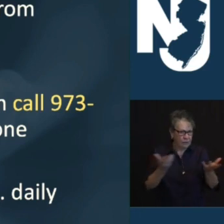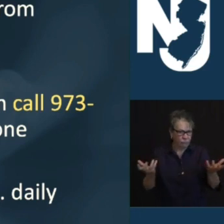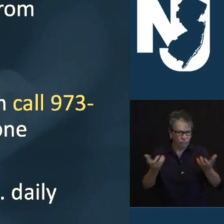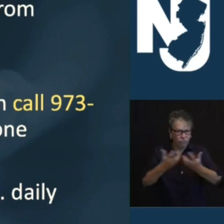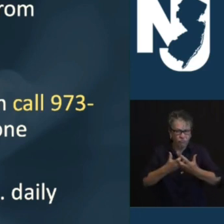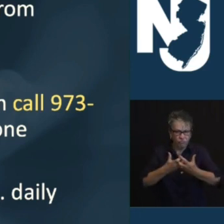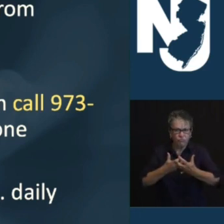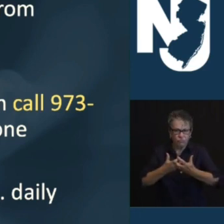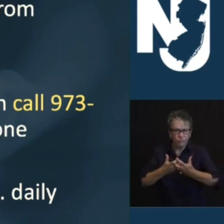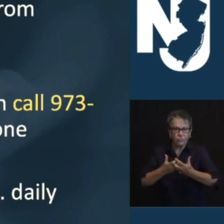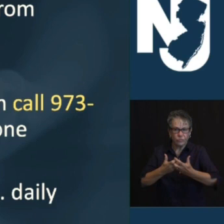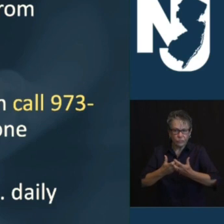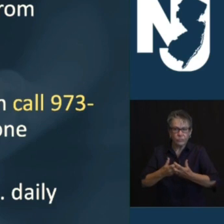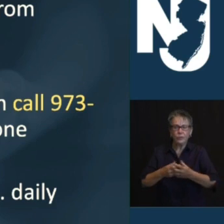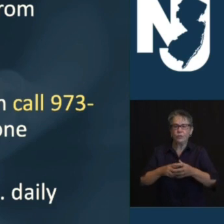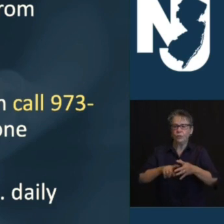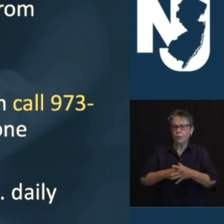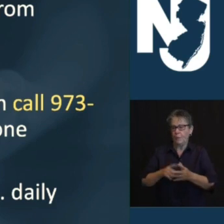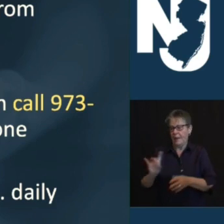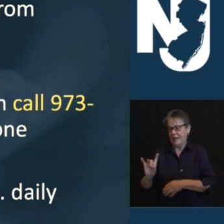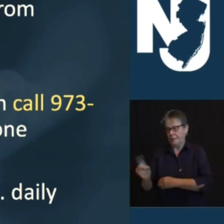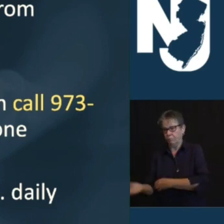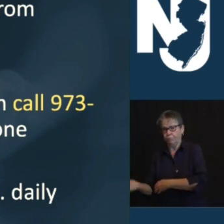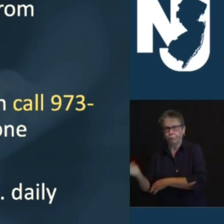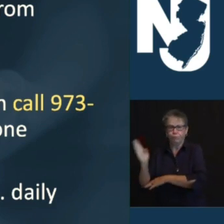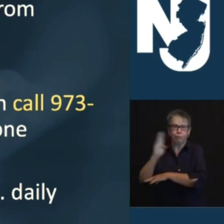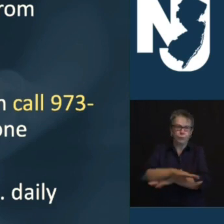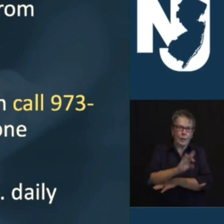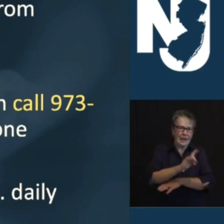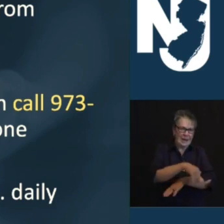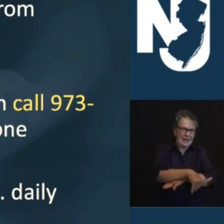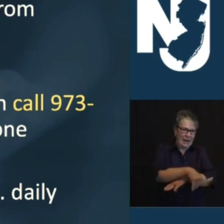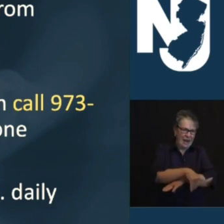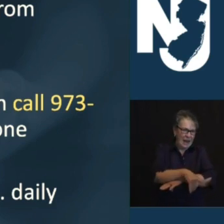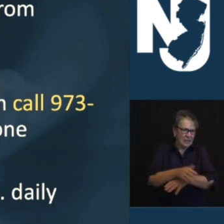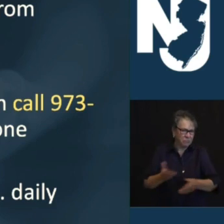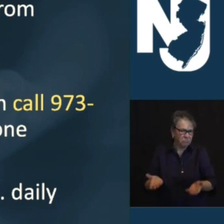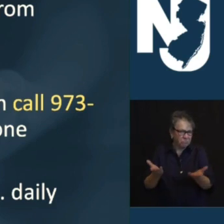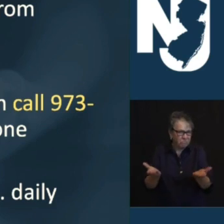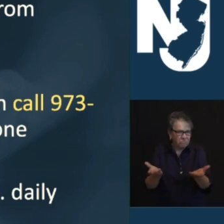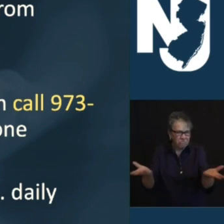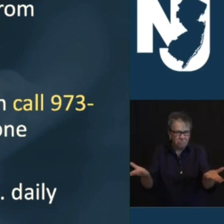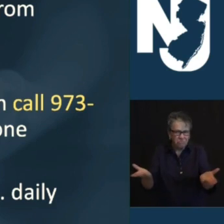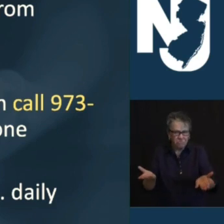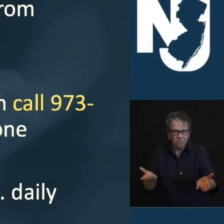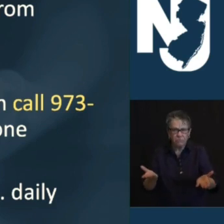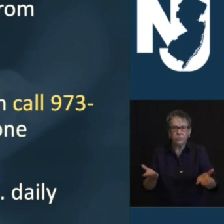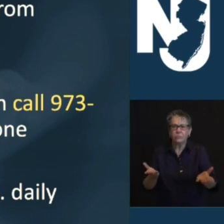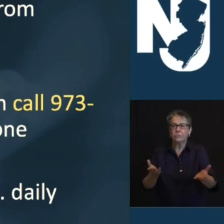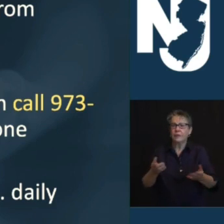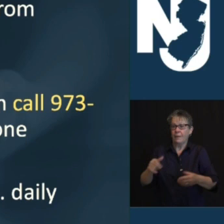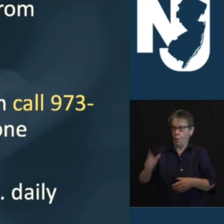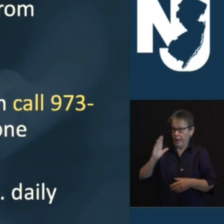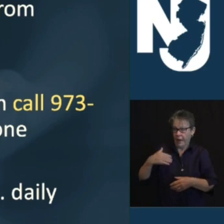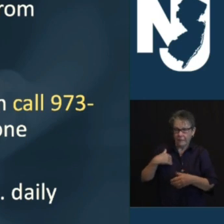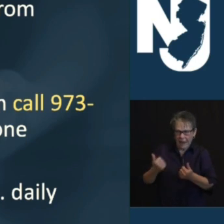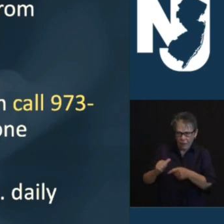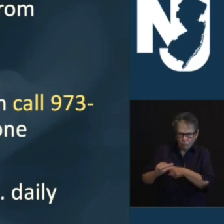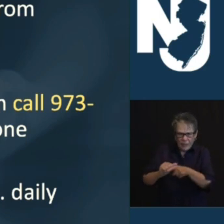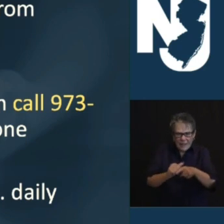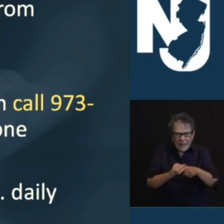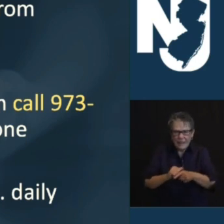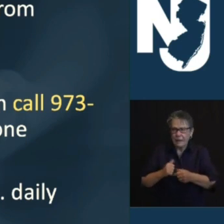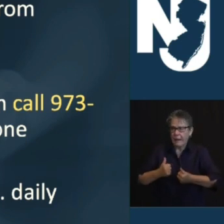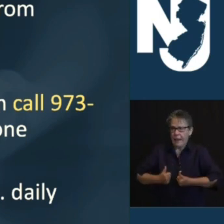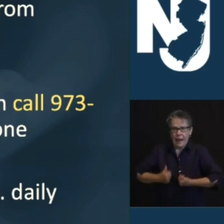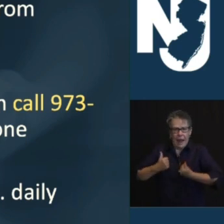every single day and is staffed by live, trained specialists. And for the deaf and hard of hearing,